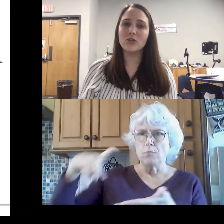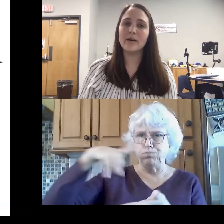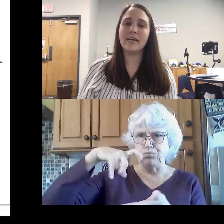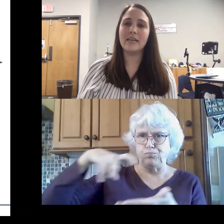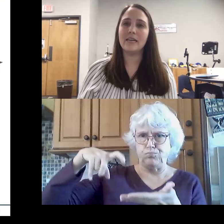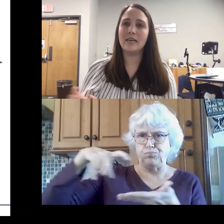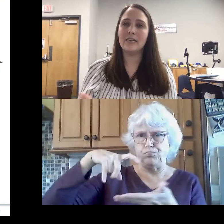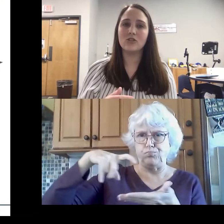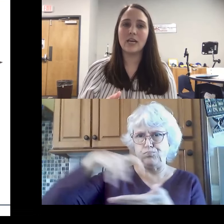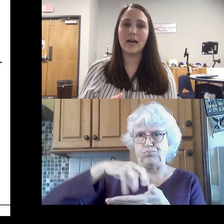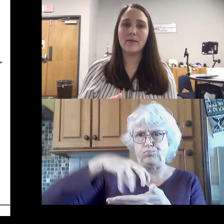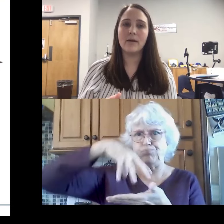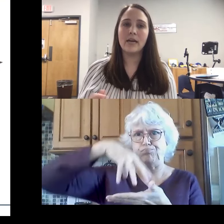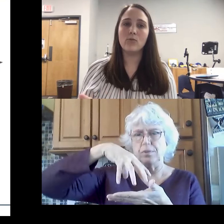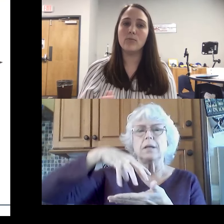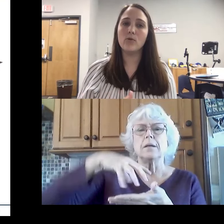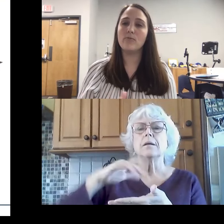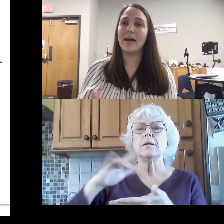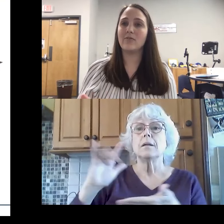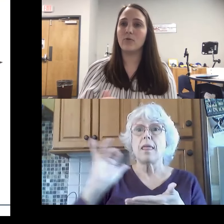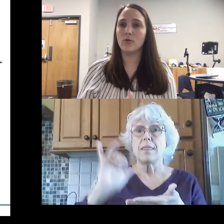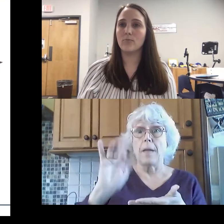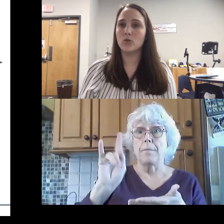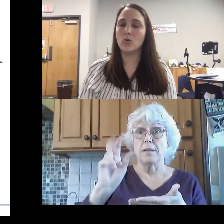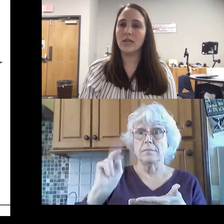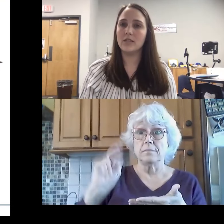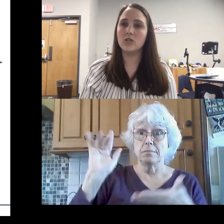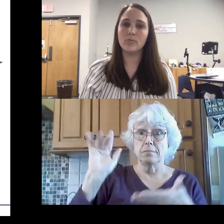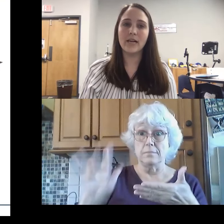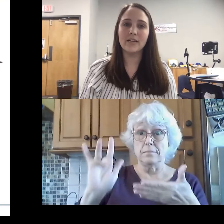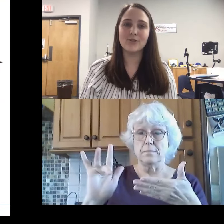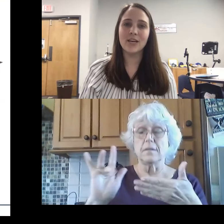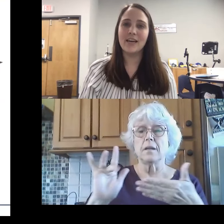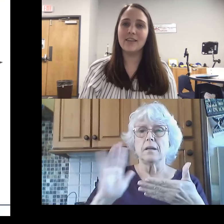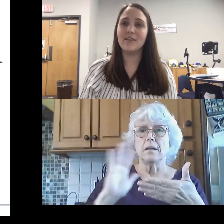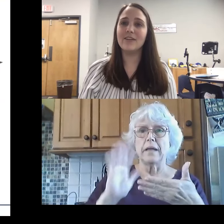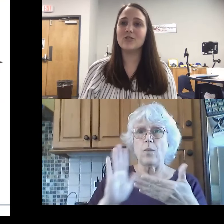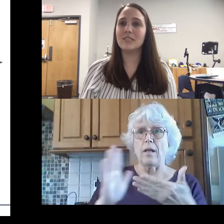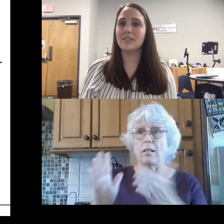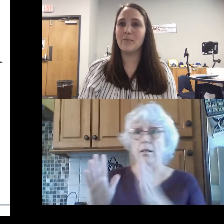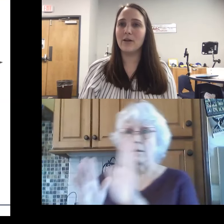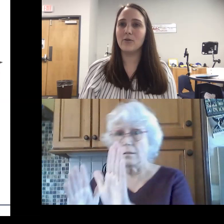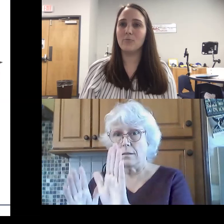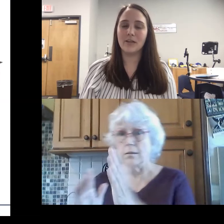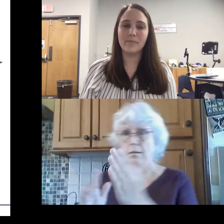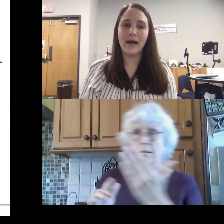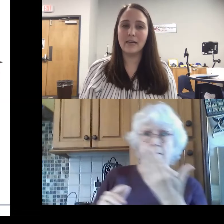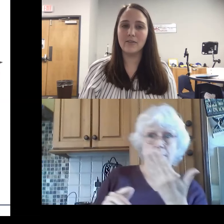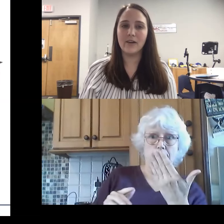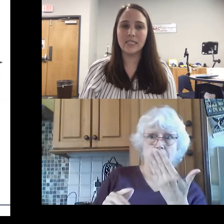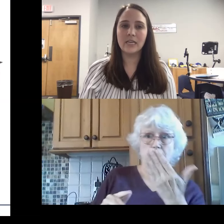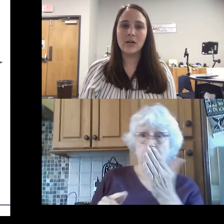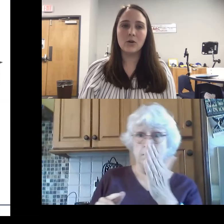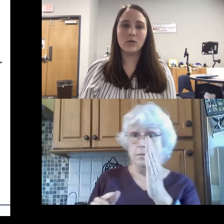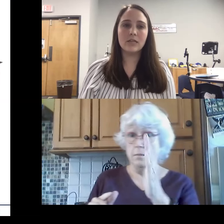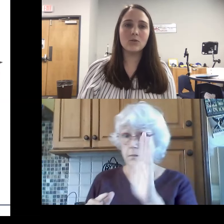would mash a button and each time it will move back and forth between the two players. And then eventually somebody will get a pie in